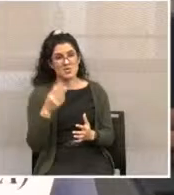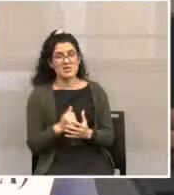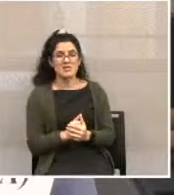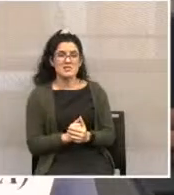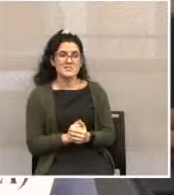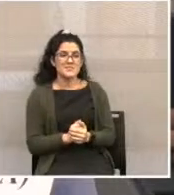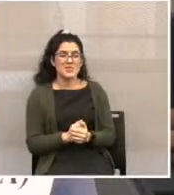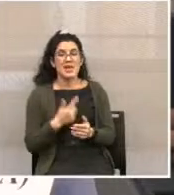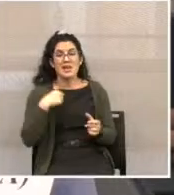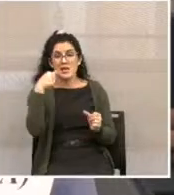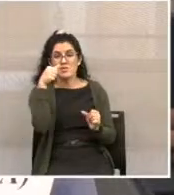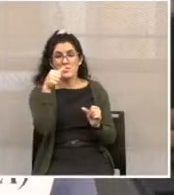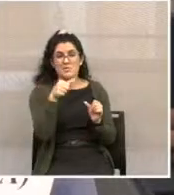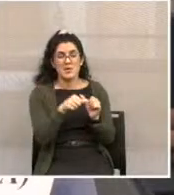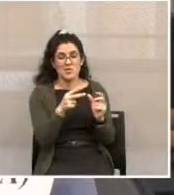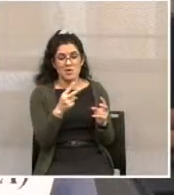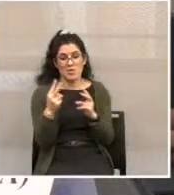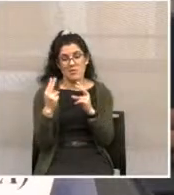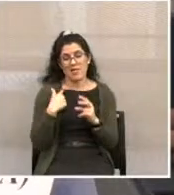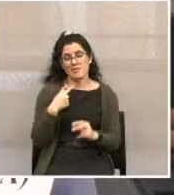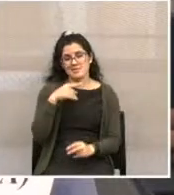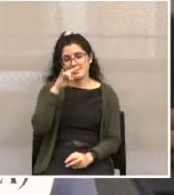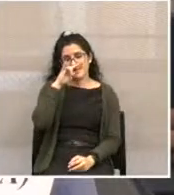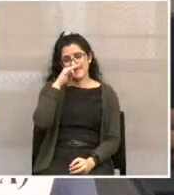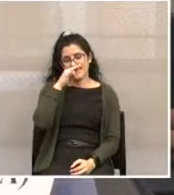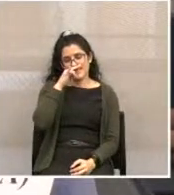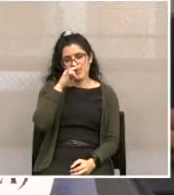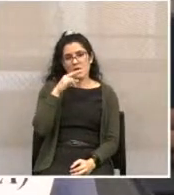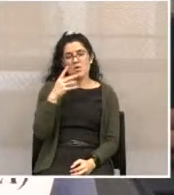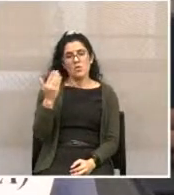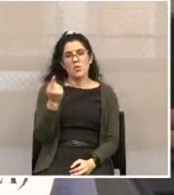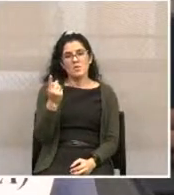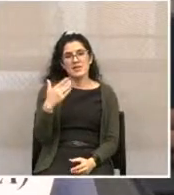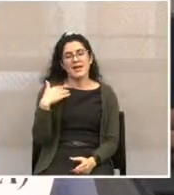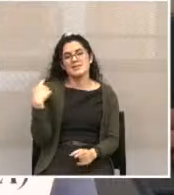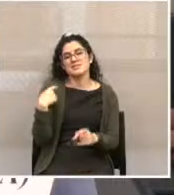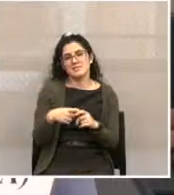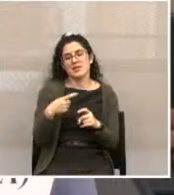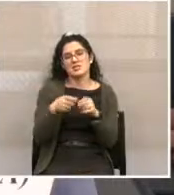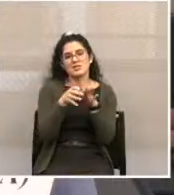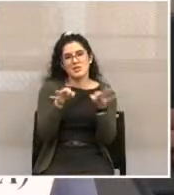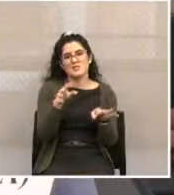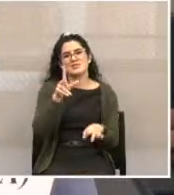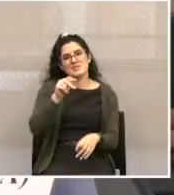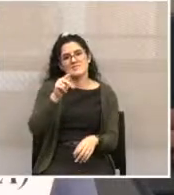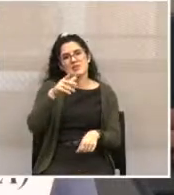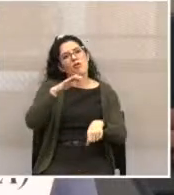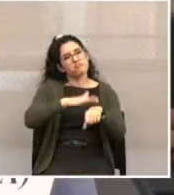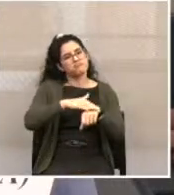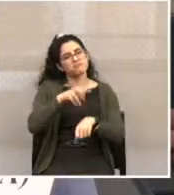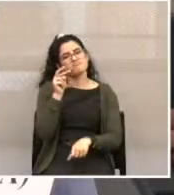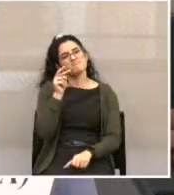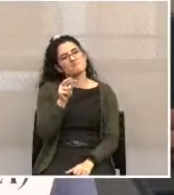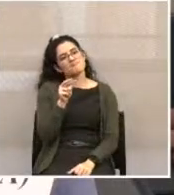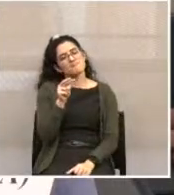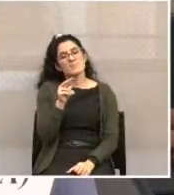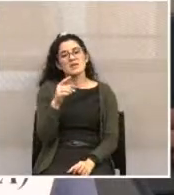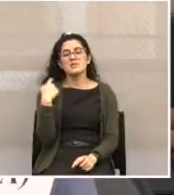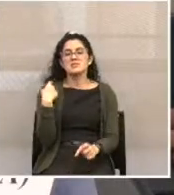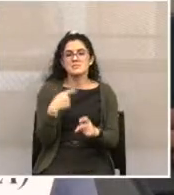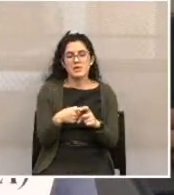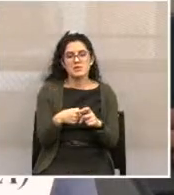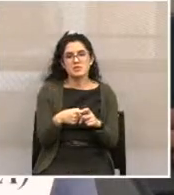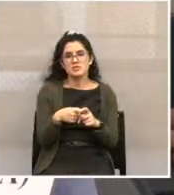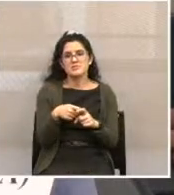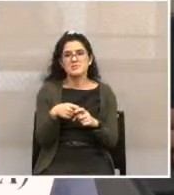I remember when I was a kid, we always had Spanish language television on. We had Spanish language